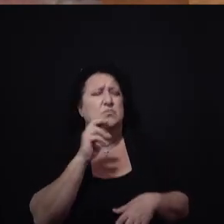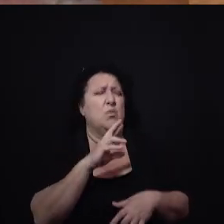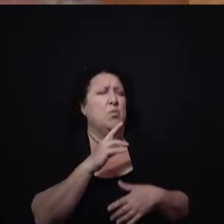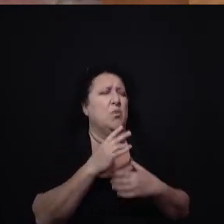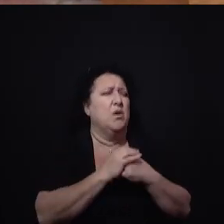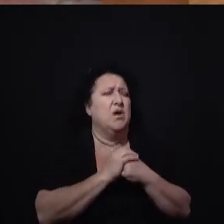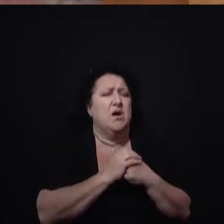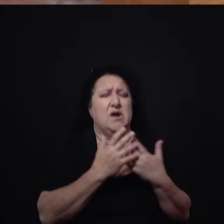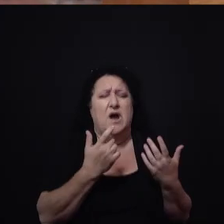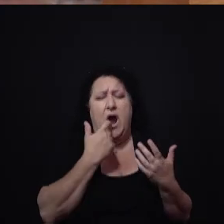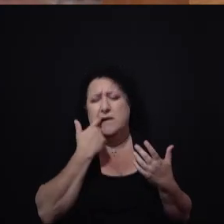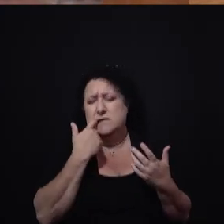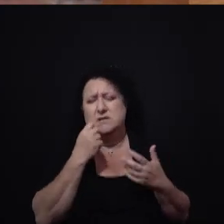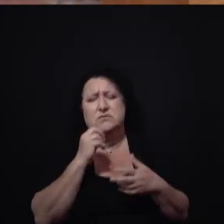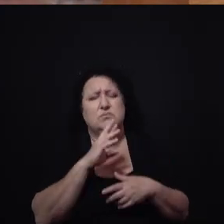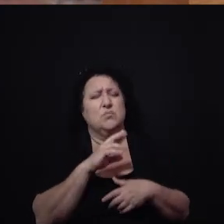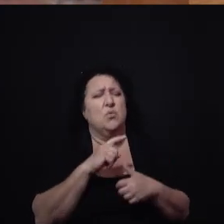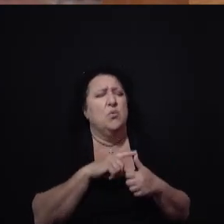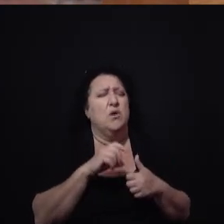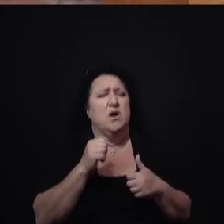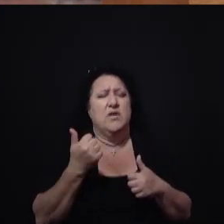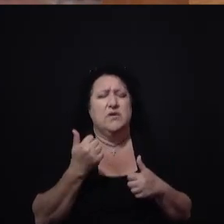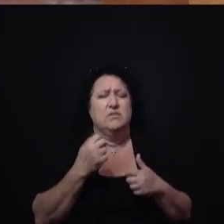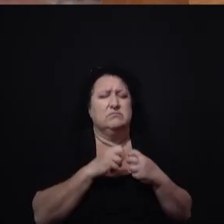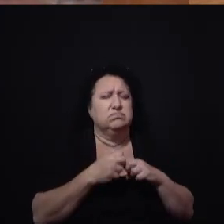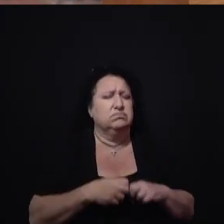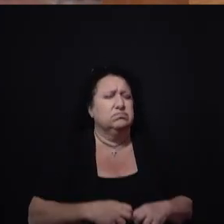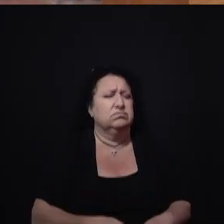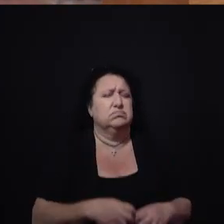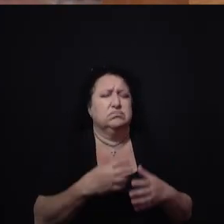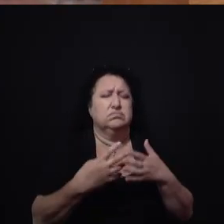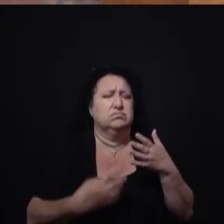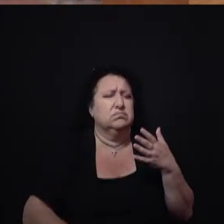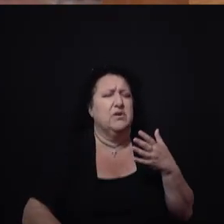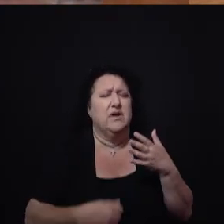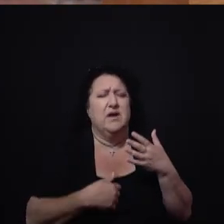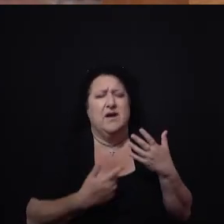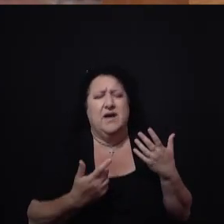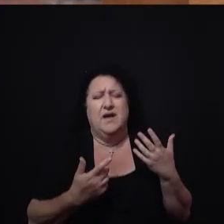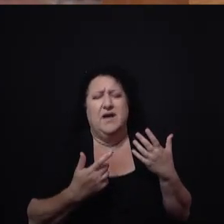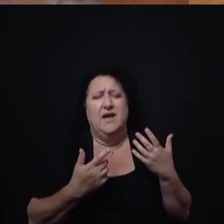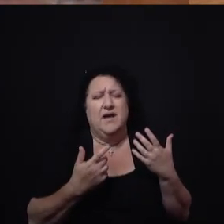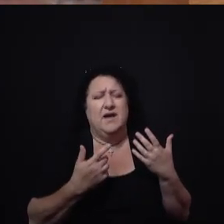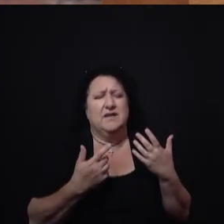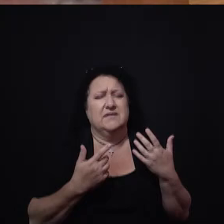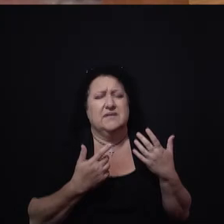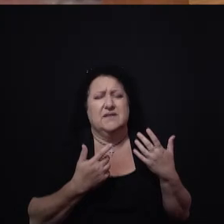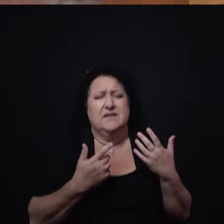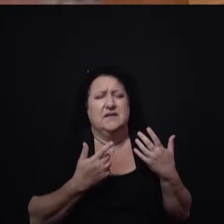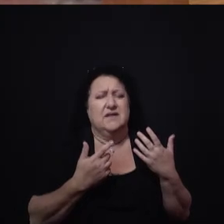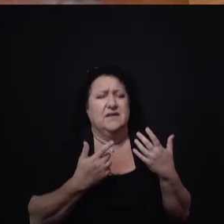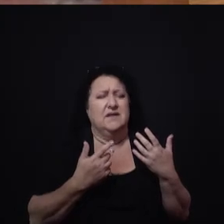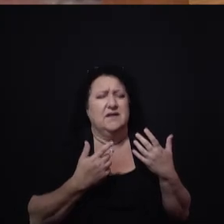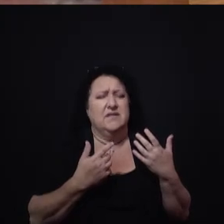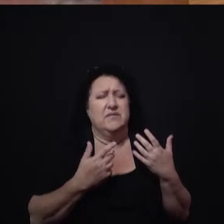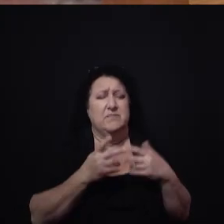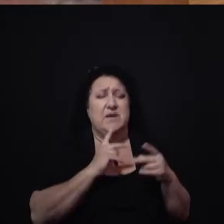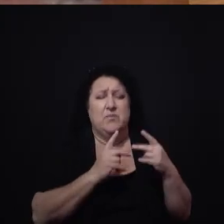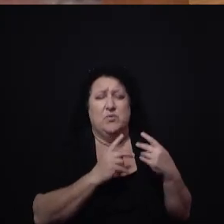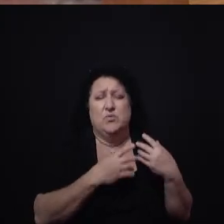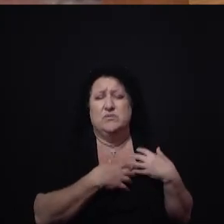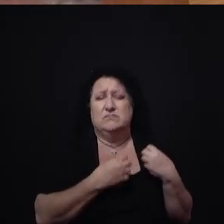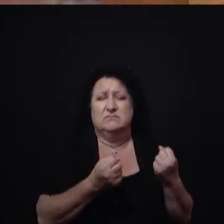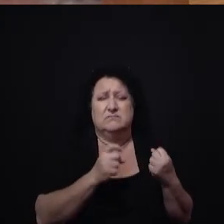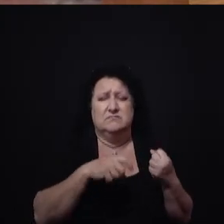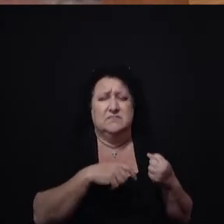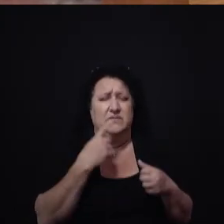disease of addiction, Lord, which has taken them in ways that they never imagined they would be taken. And so, Father, we lift up all of